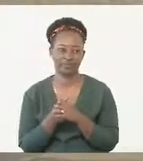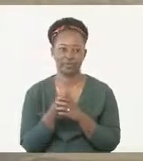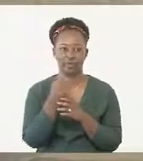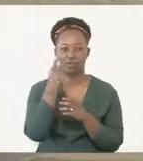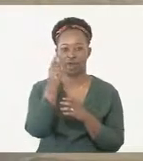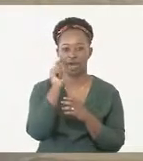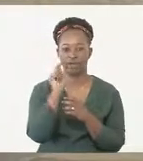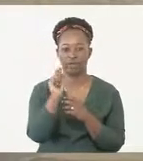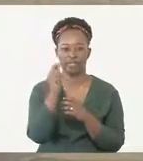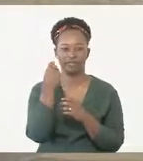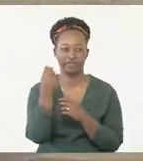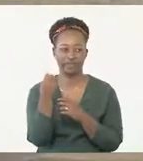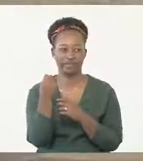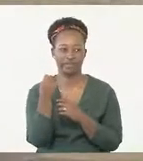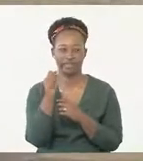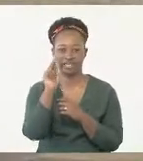1.5